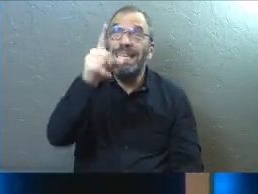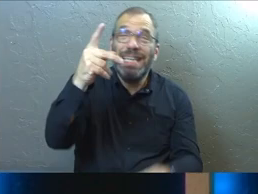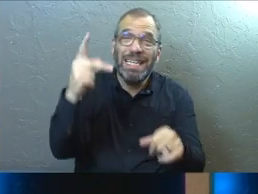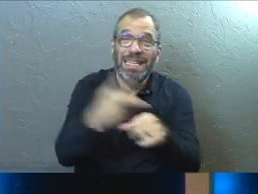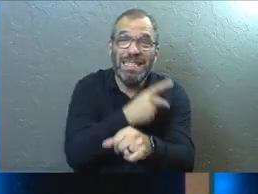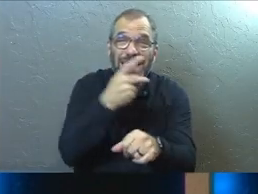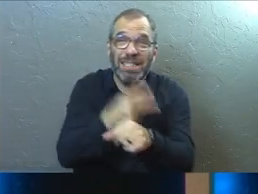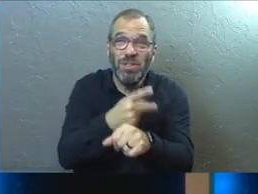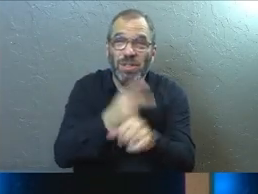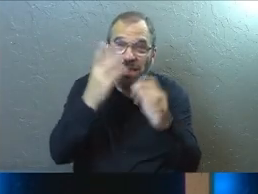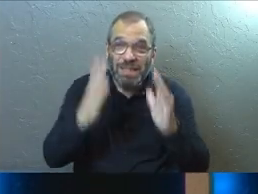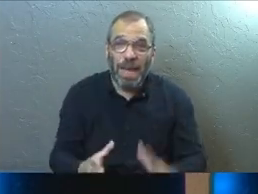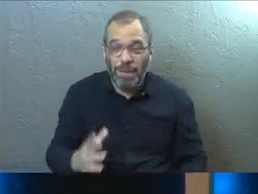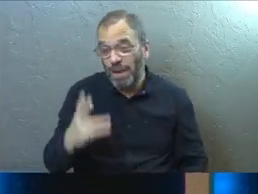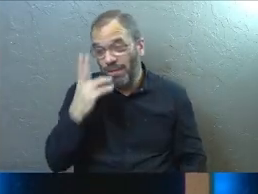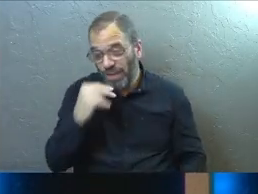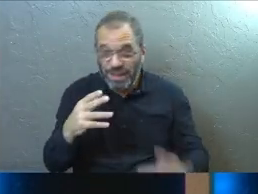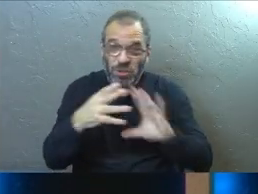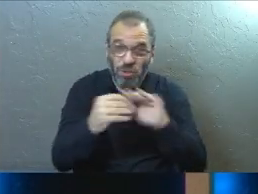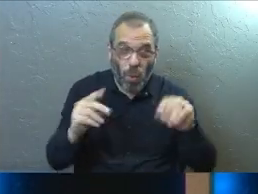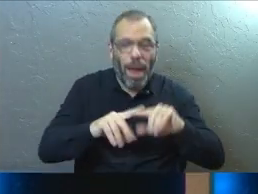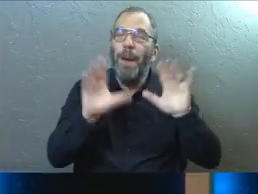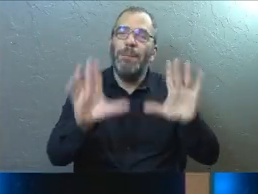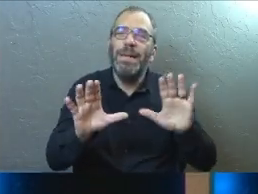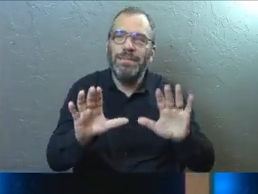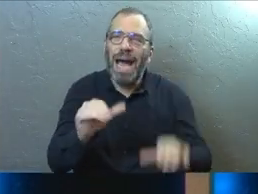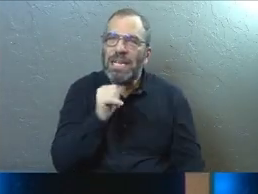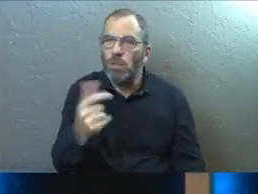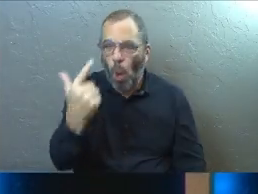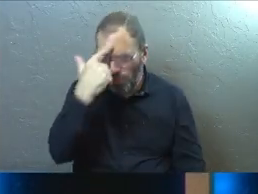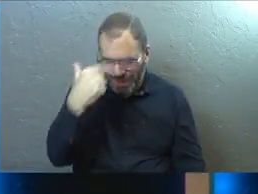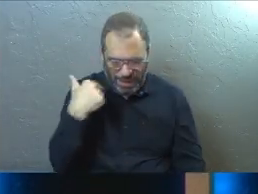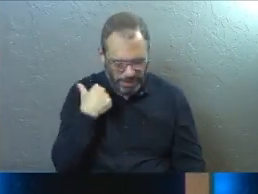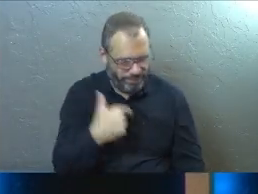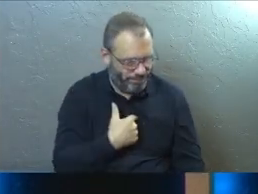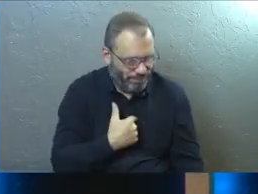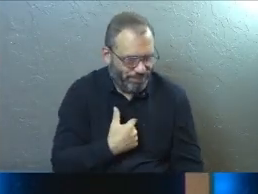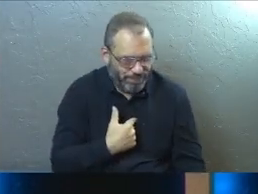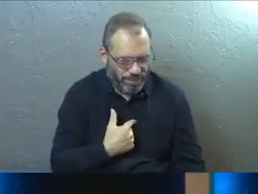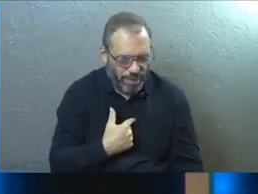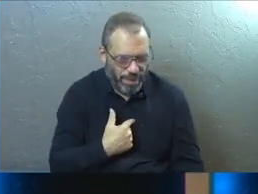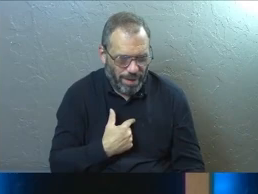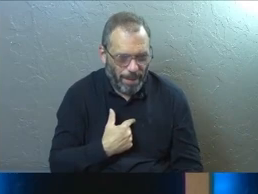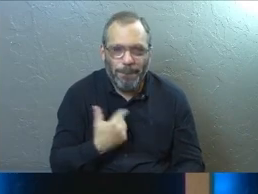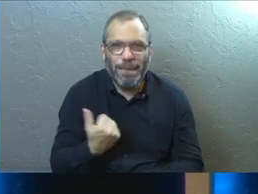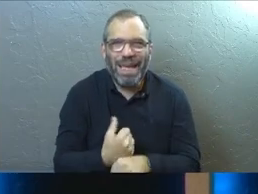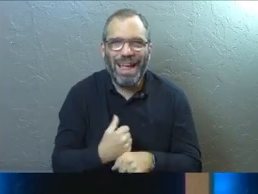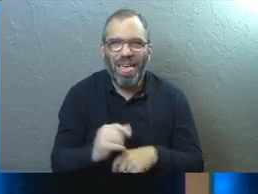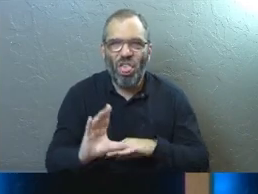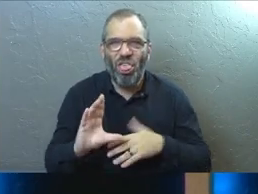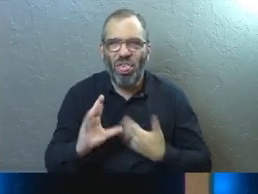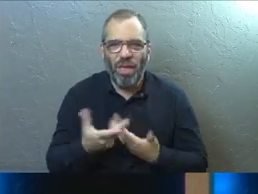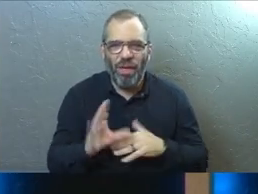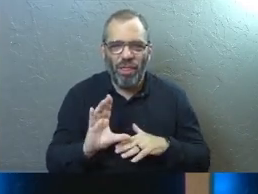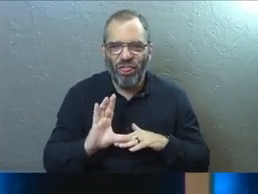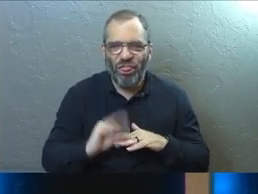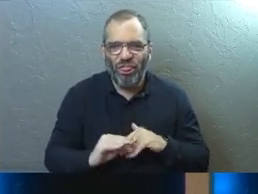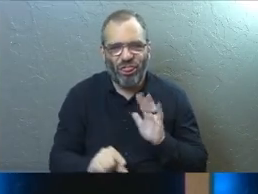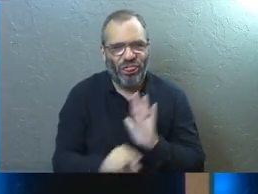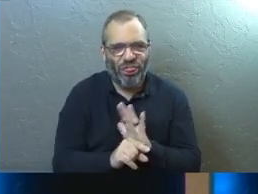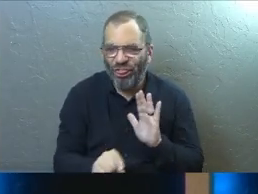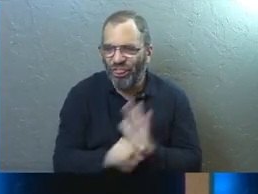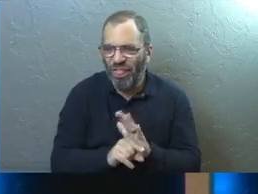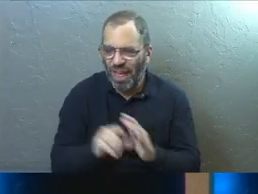shepherd. And I say all that and it's funny and stuff, but I don't think that we're supposed to just like belittle ourselves. I don't think